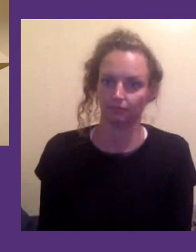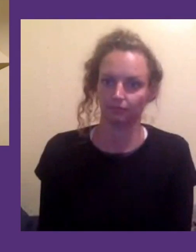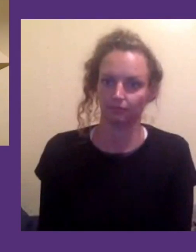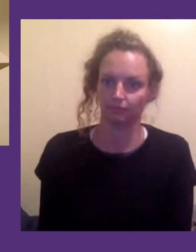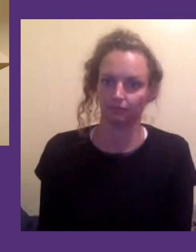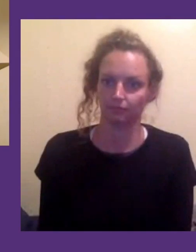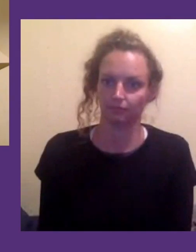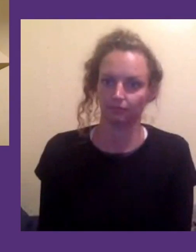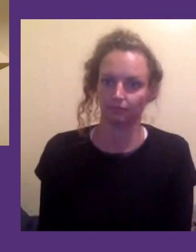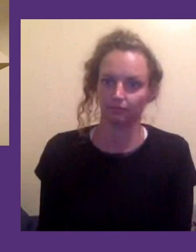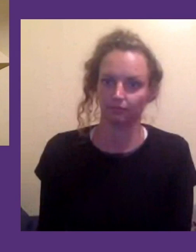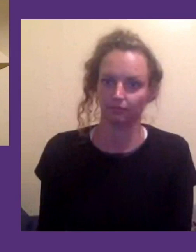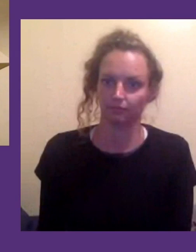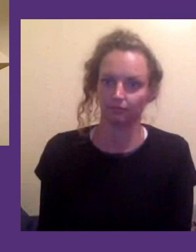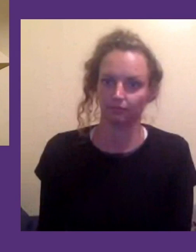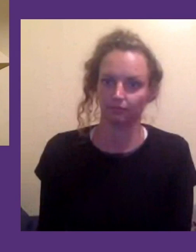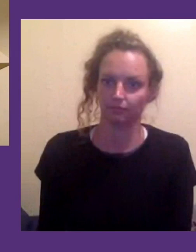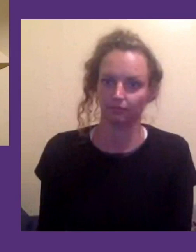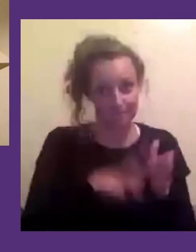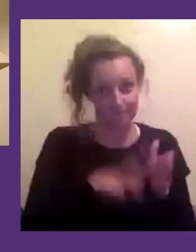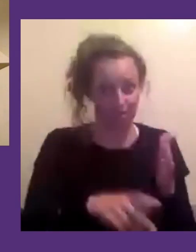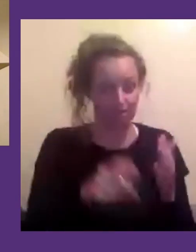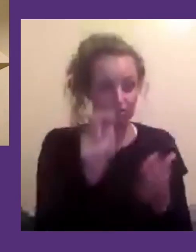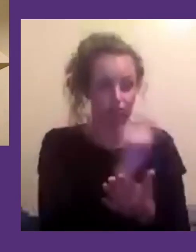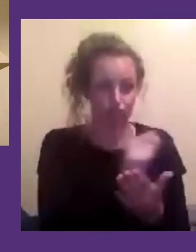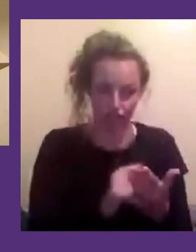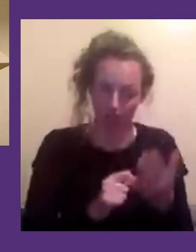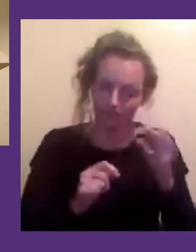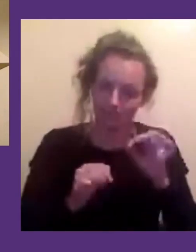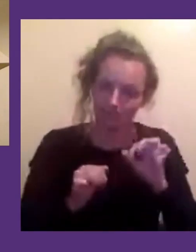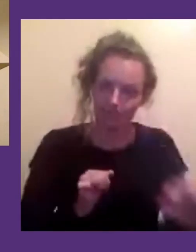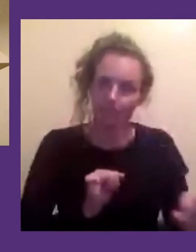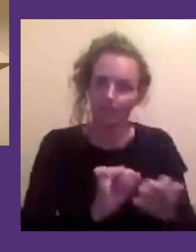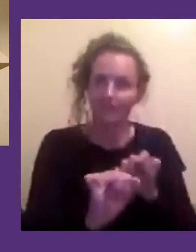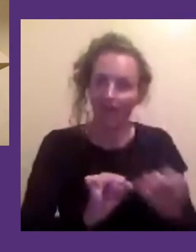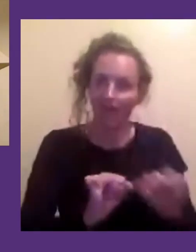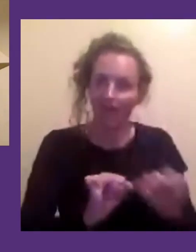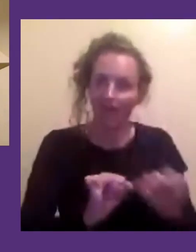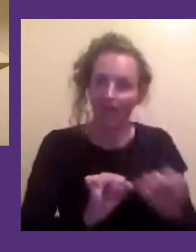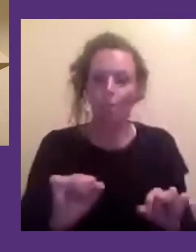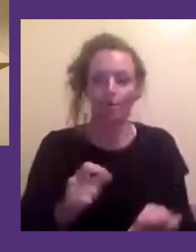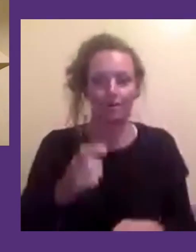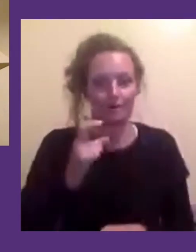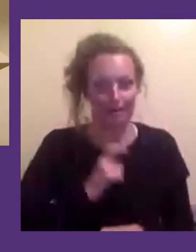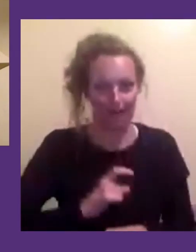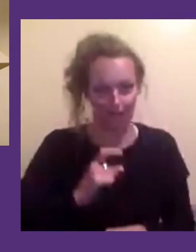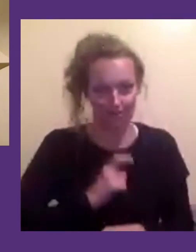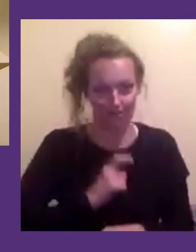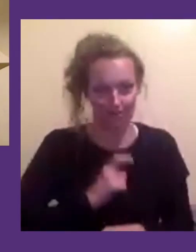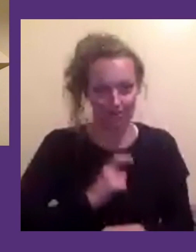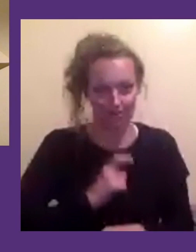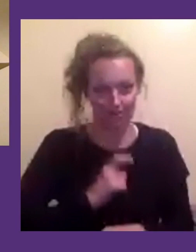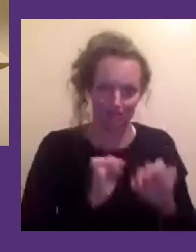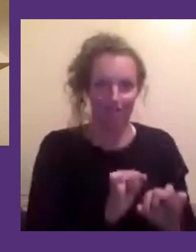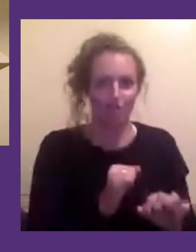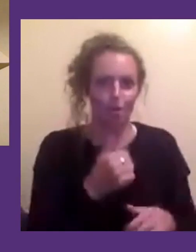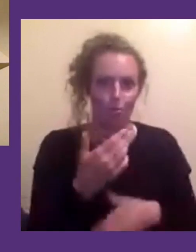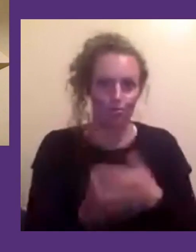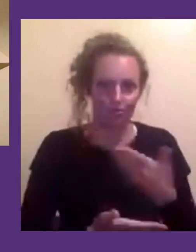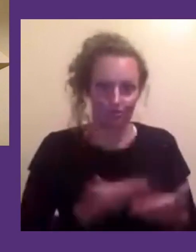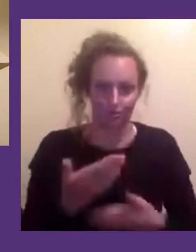own depictions. On that wonderful note there, Francesca, thank you so much. I can be asking